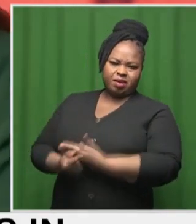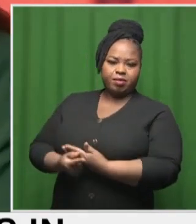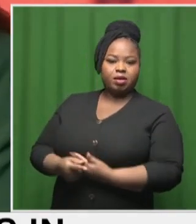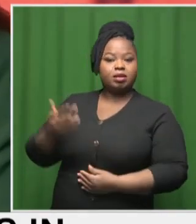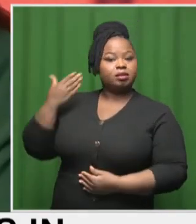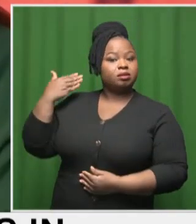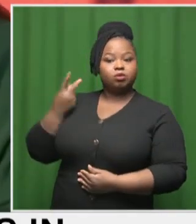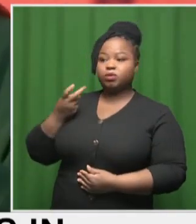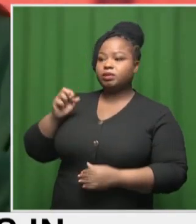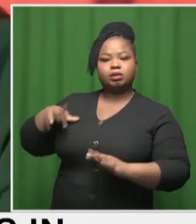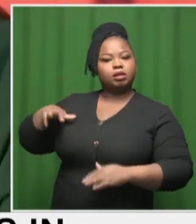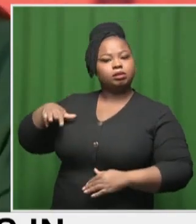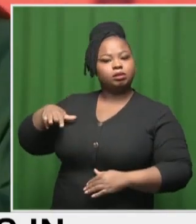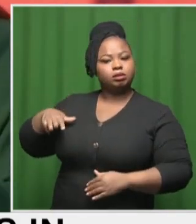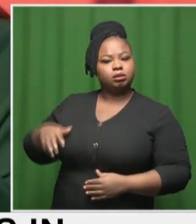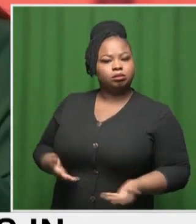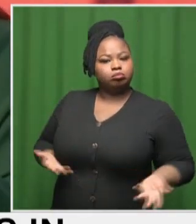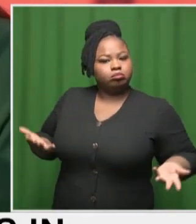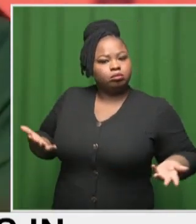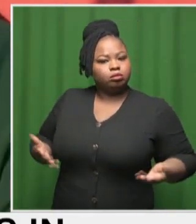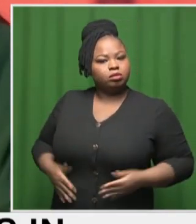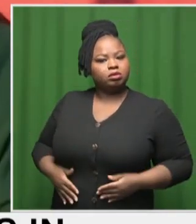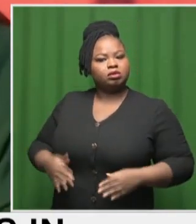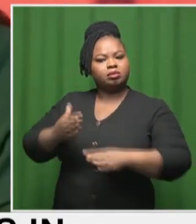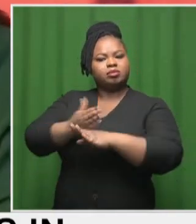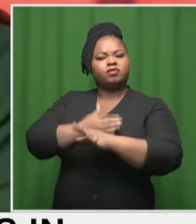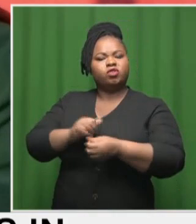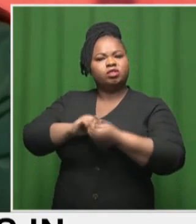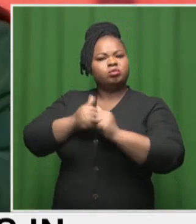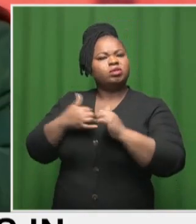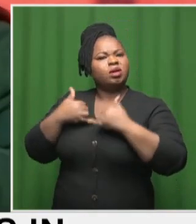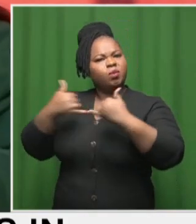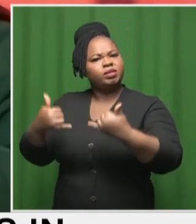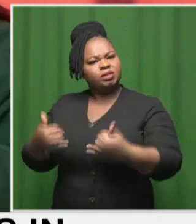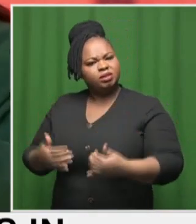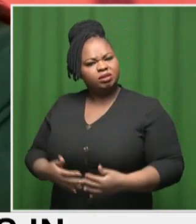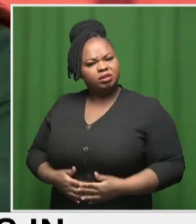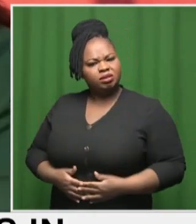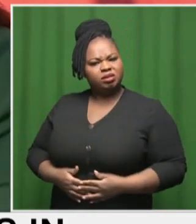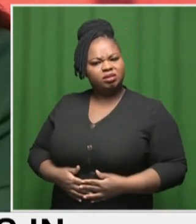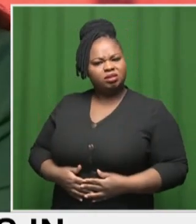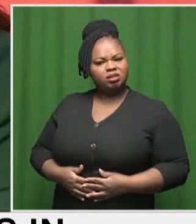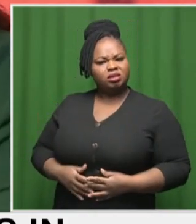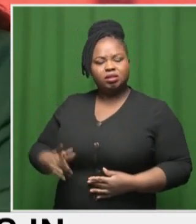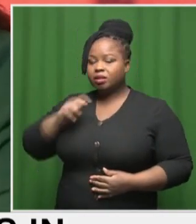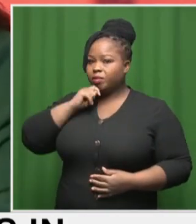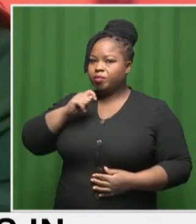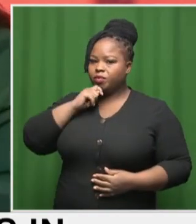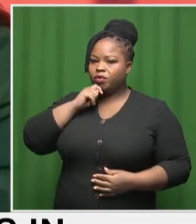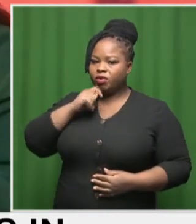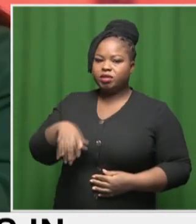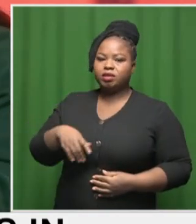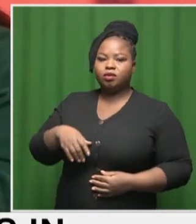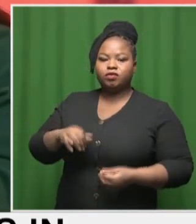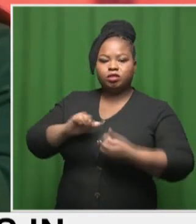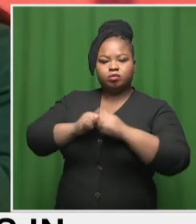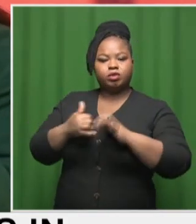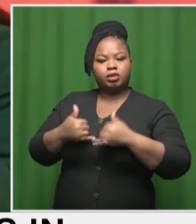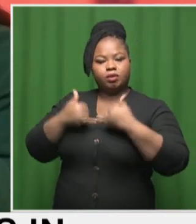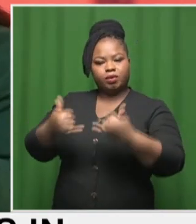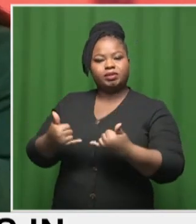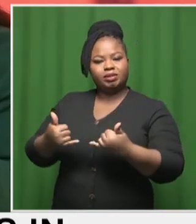in 2019 before the Sports Awards, the morning of the Sports Awards, where I